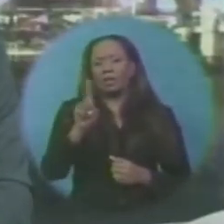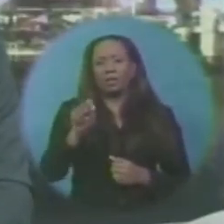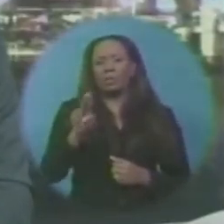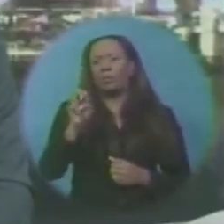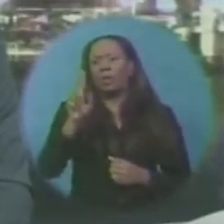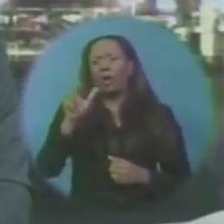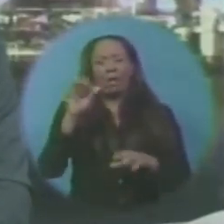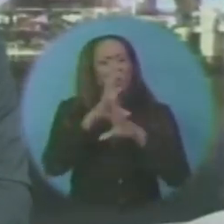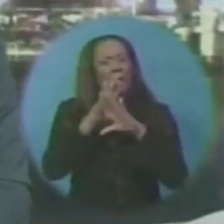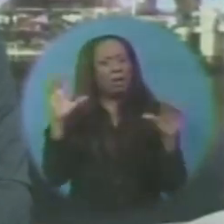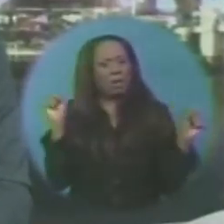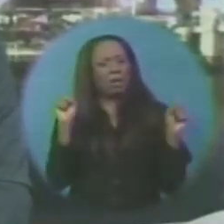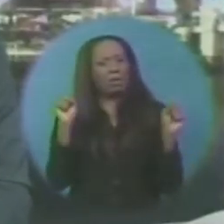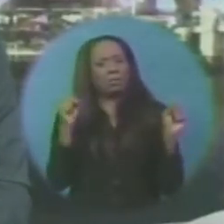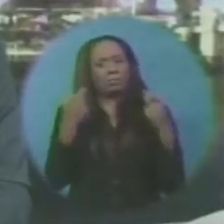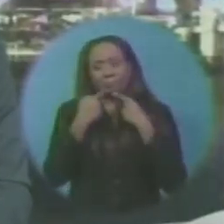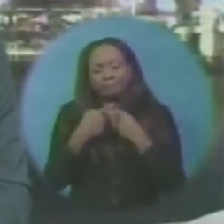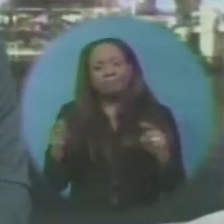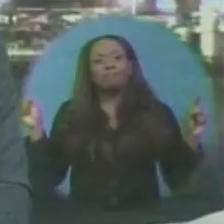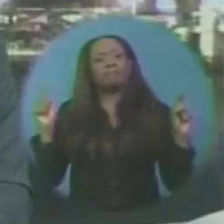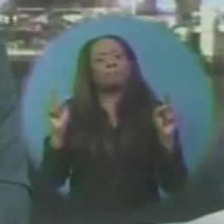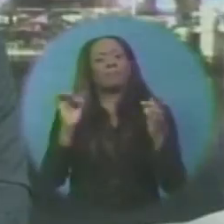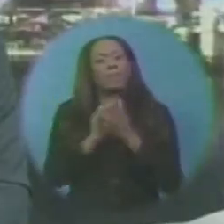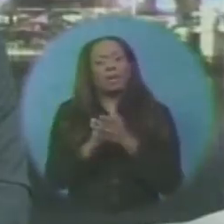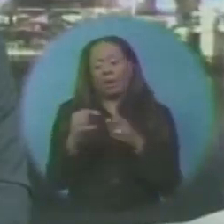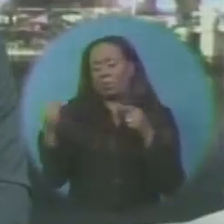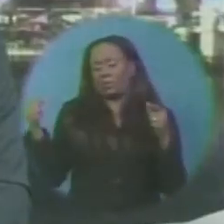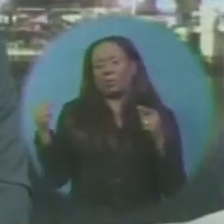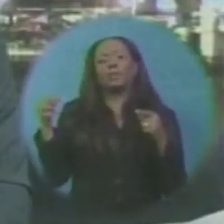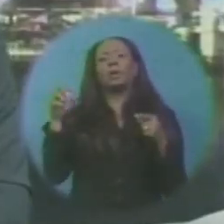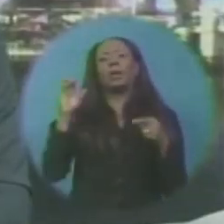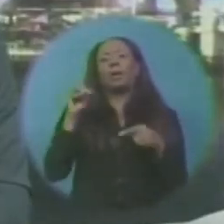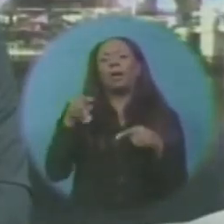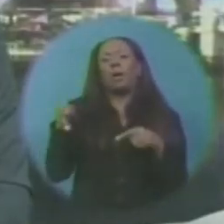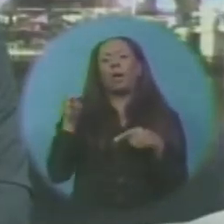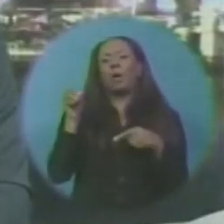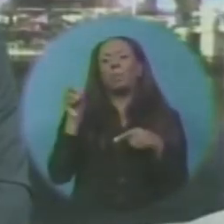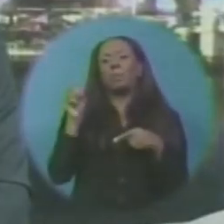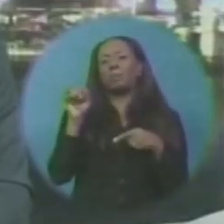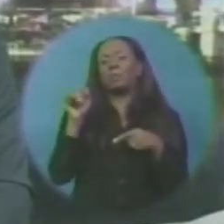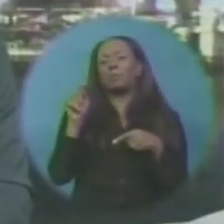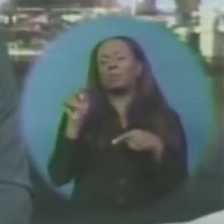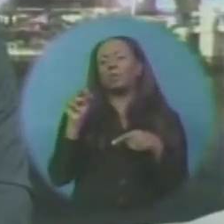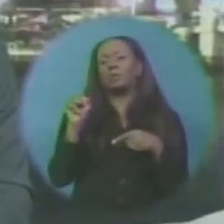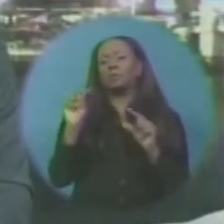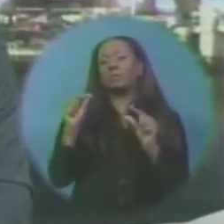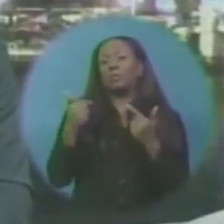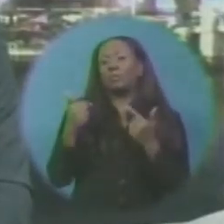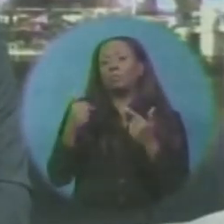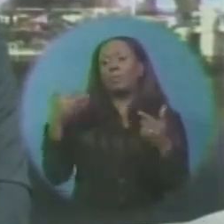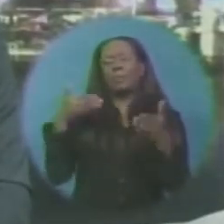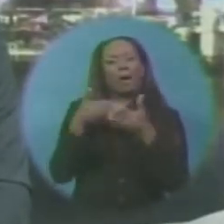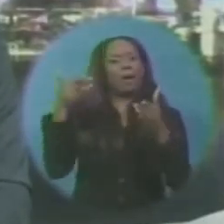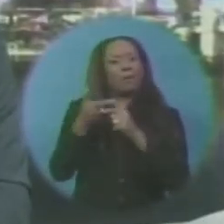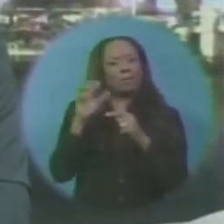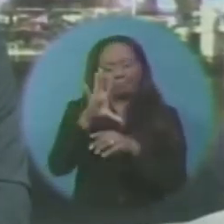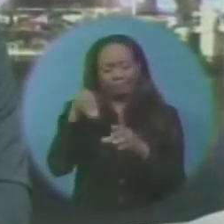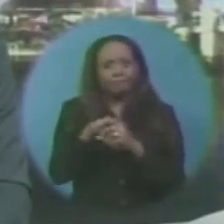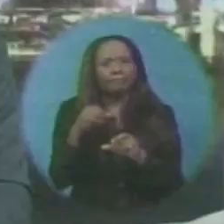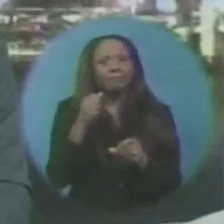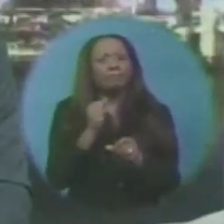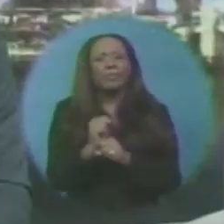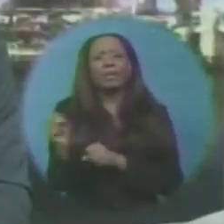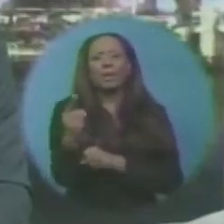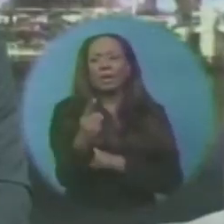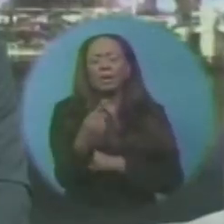that the country's main opposition parties will be banned from taking part in next year's presidential election. It comes amid his ruling that